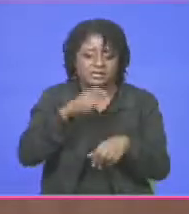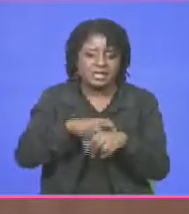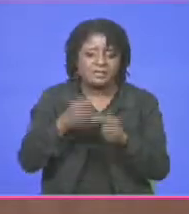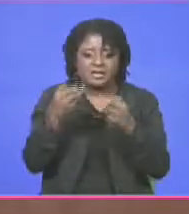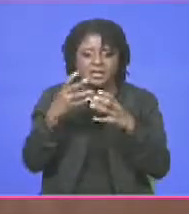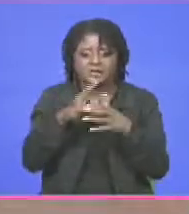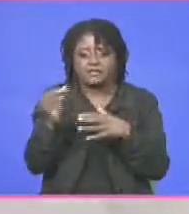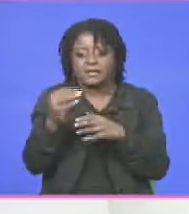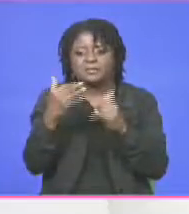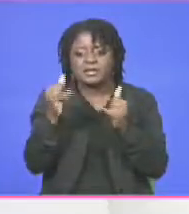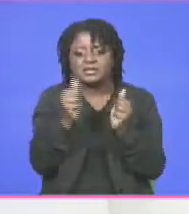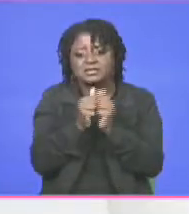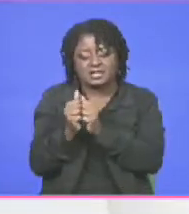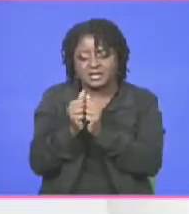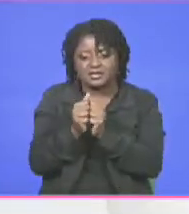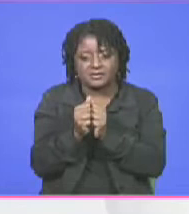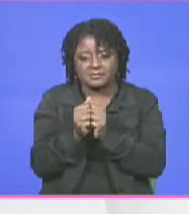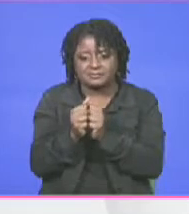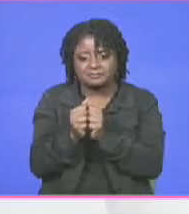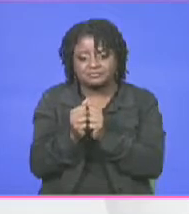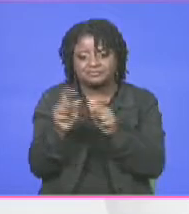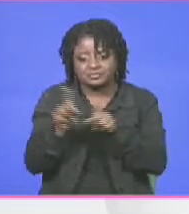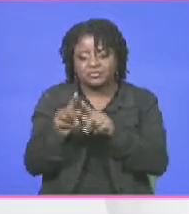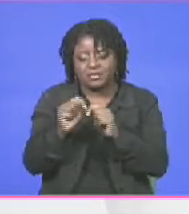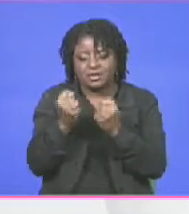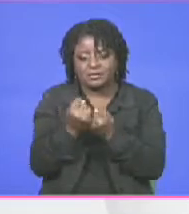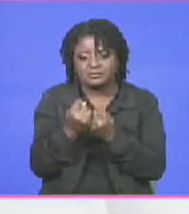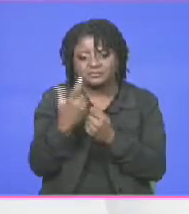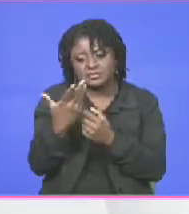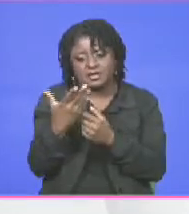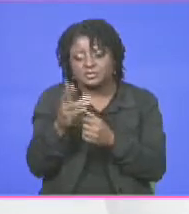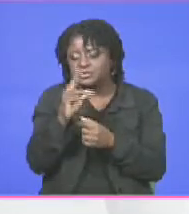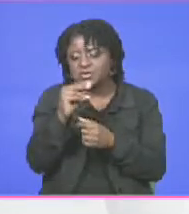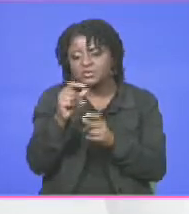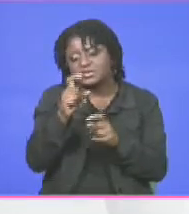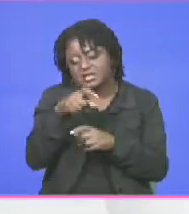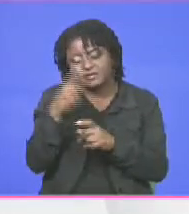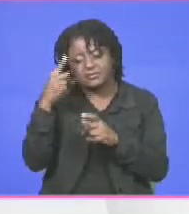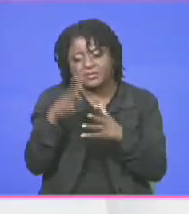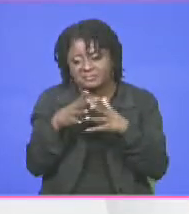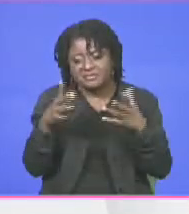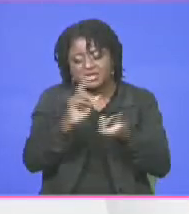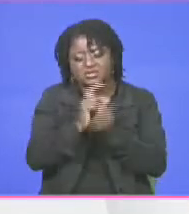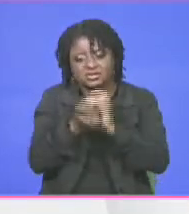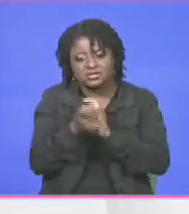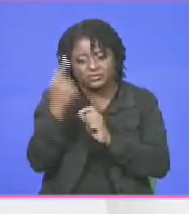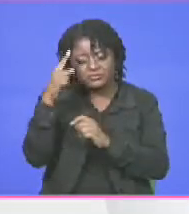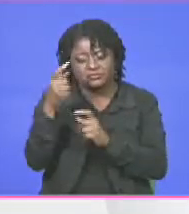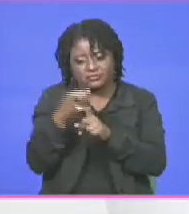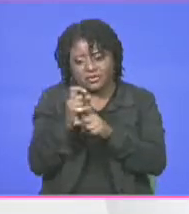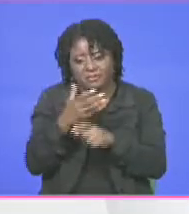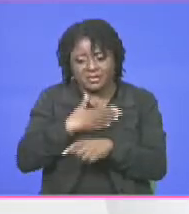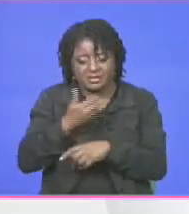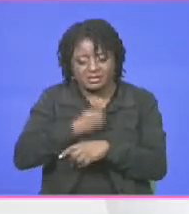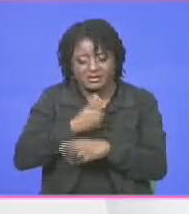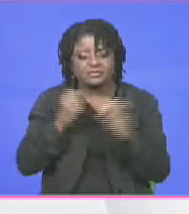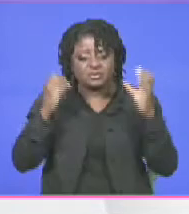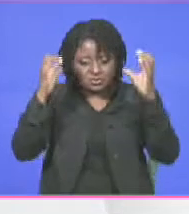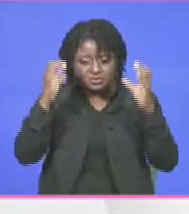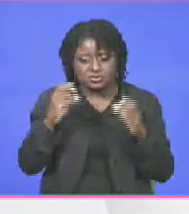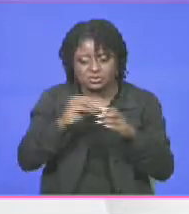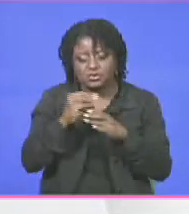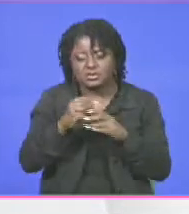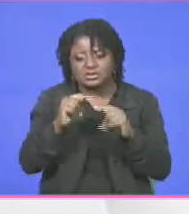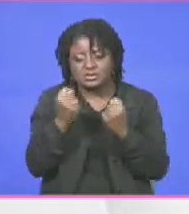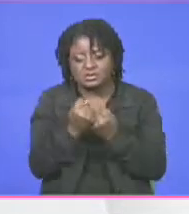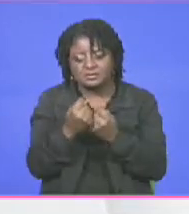as a unit. There's been minor adjustment. There was no need for any major adjustment from myself, the coaching staff, or even the team. Yes,